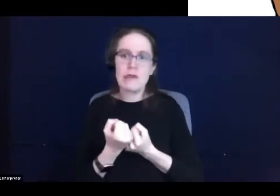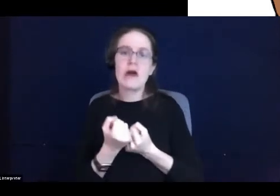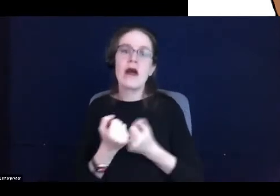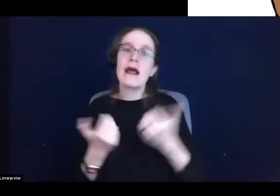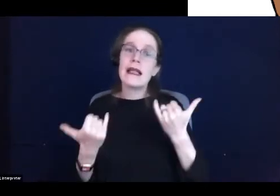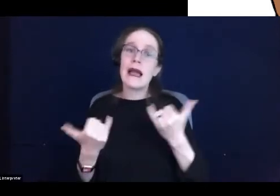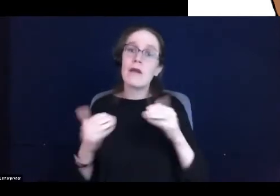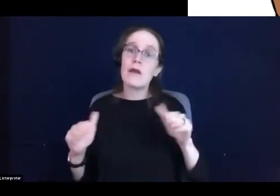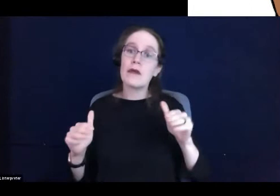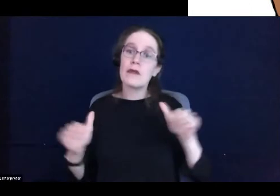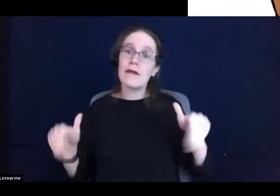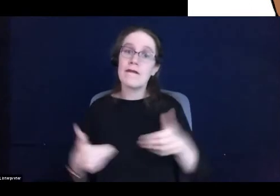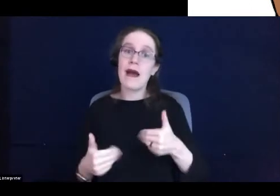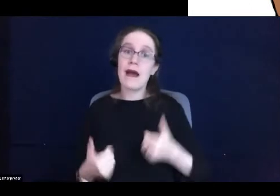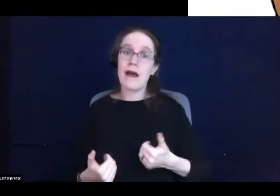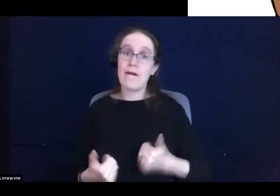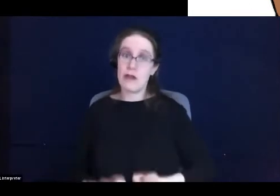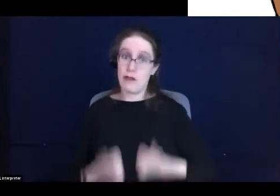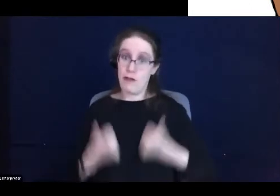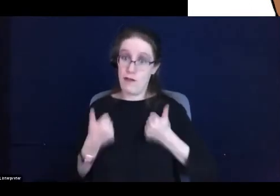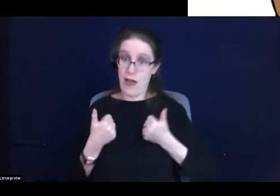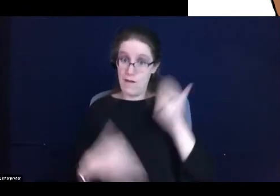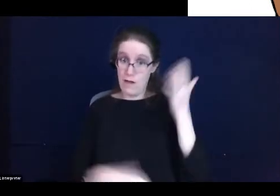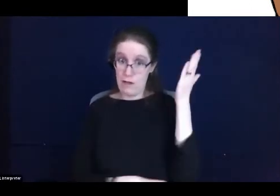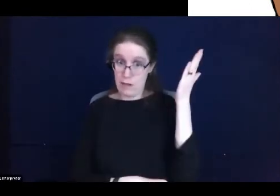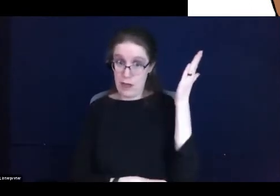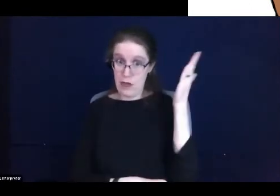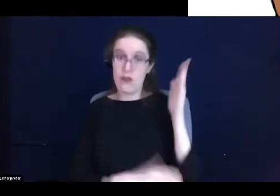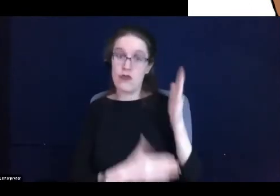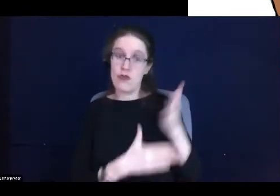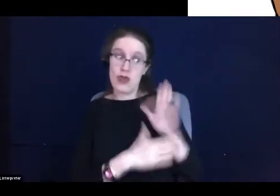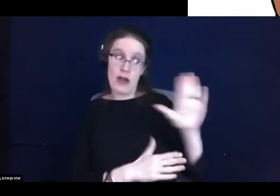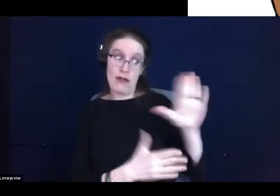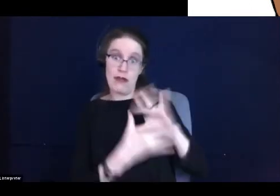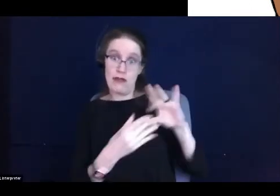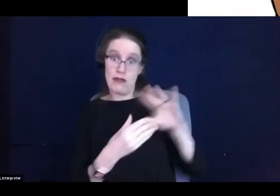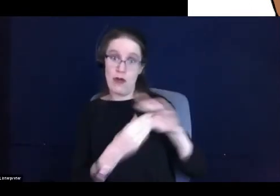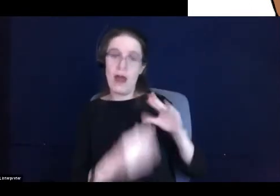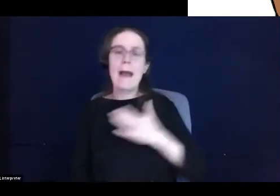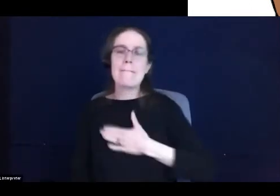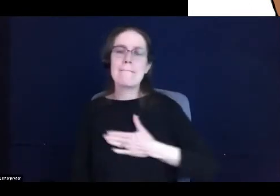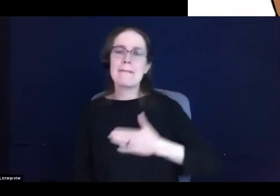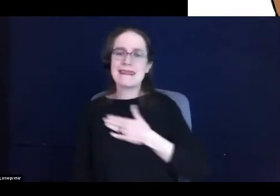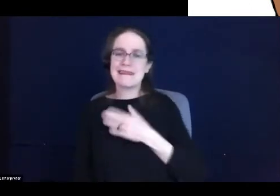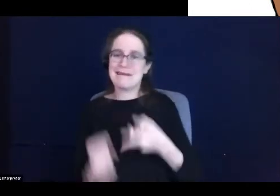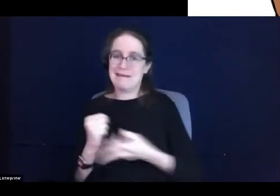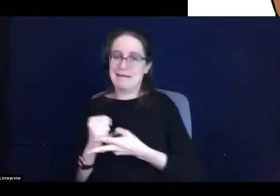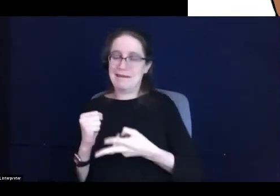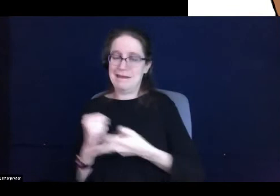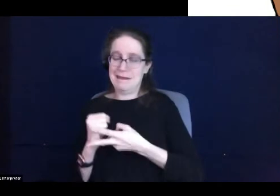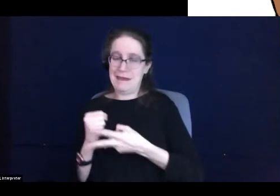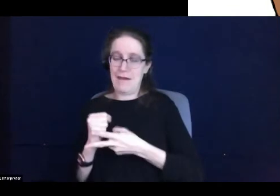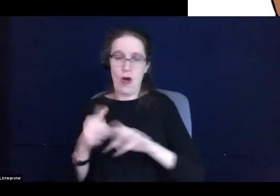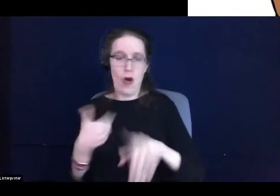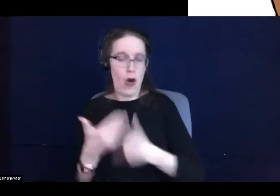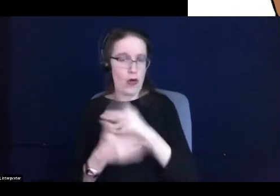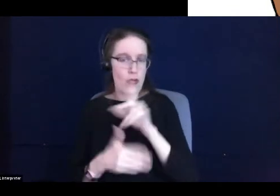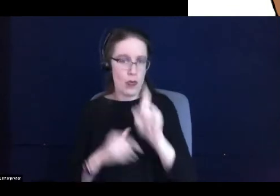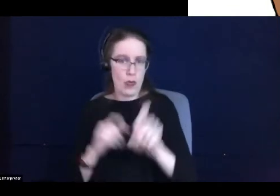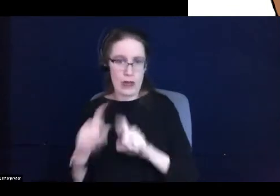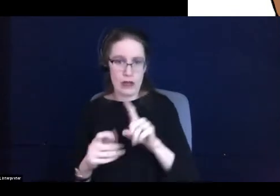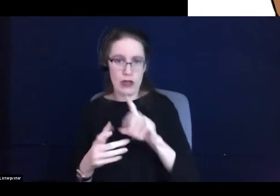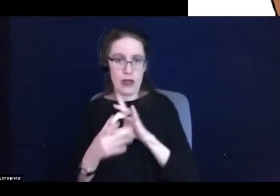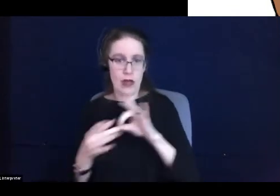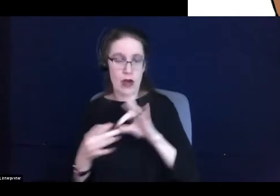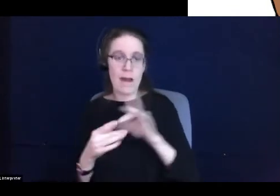story. So please hold all of your questions and comments till the end when they're done sharing. And I'm going to pause the